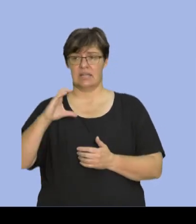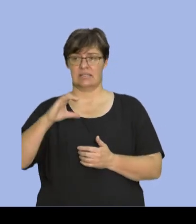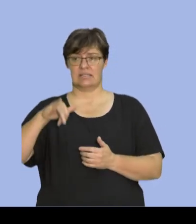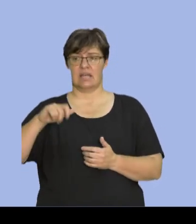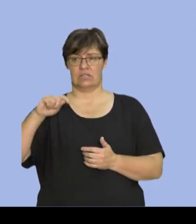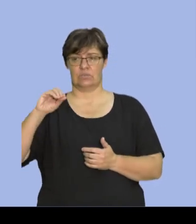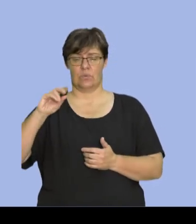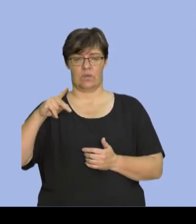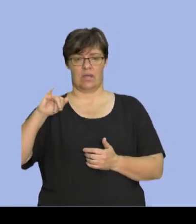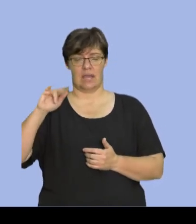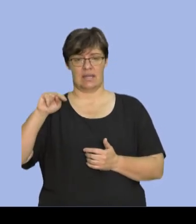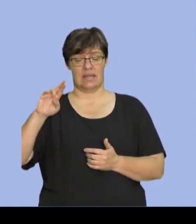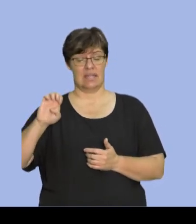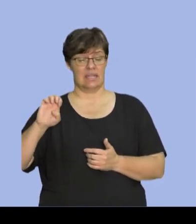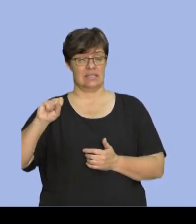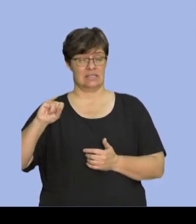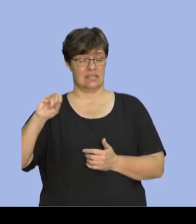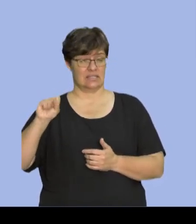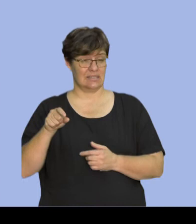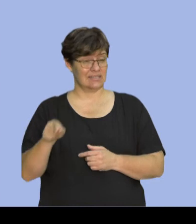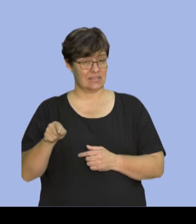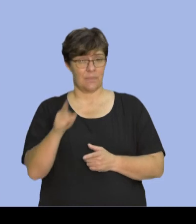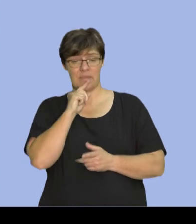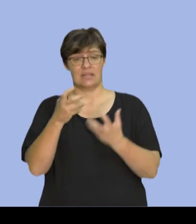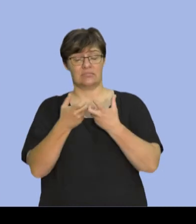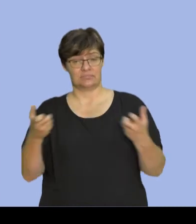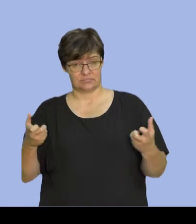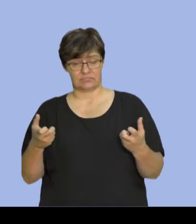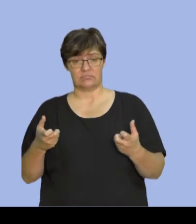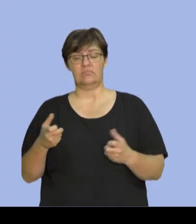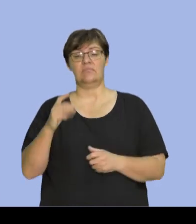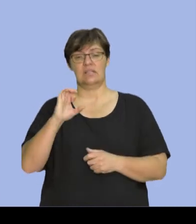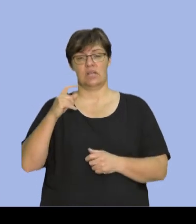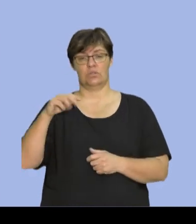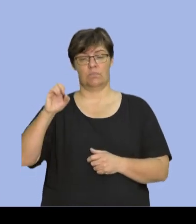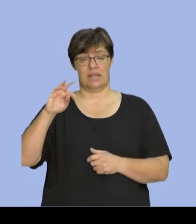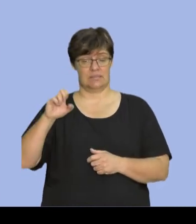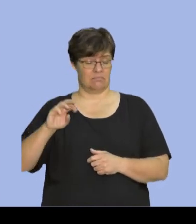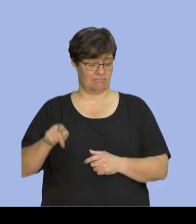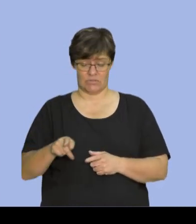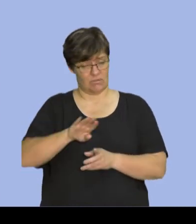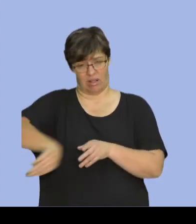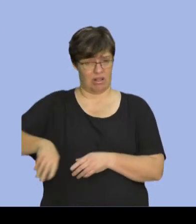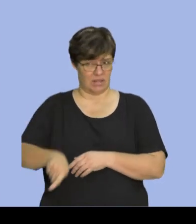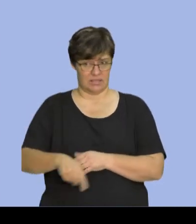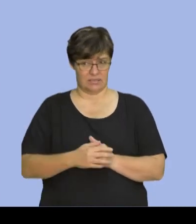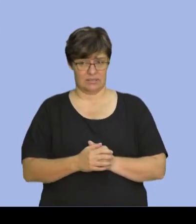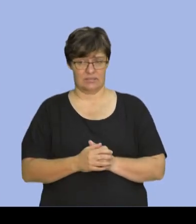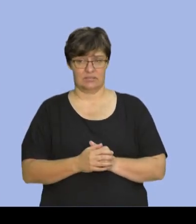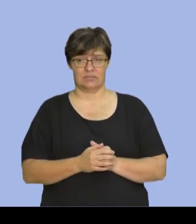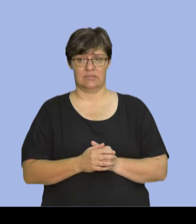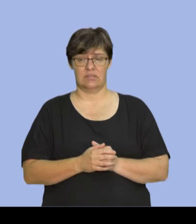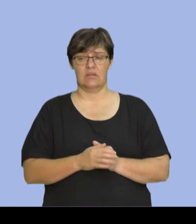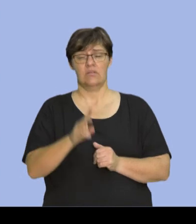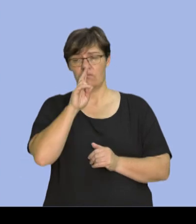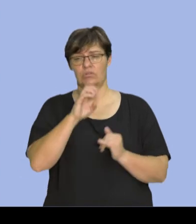cytokinesis. Remember that cytokinesis refers to the division of the cytoplasm, so that's not the phase that we need to consider.